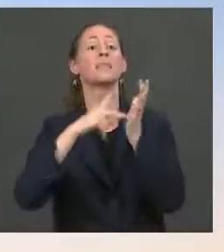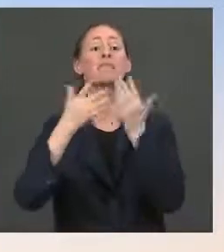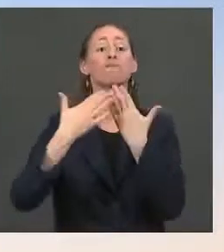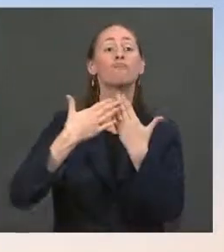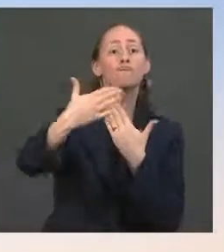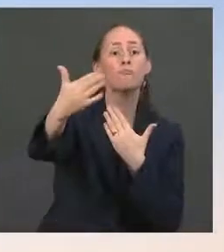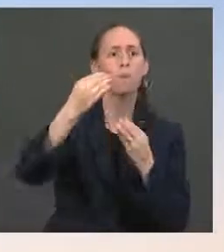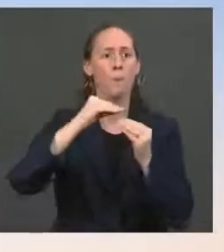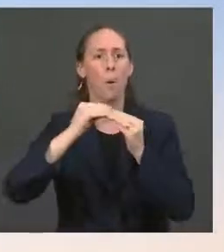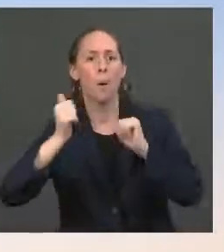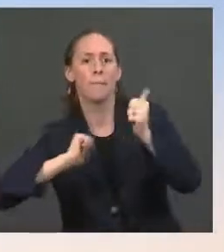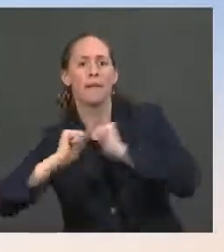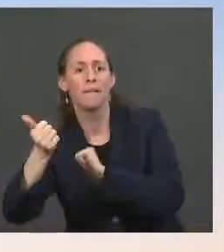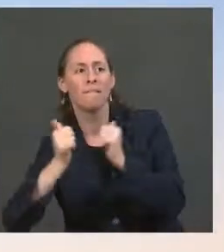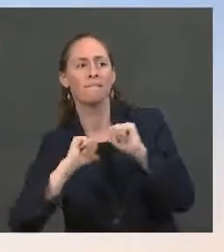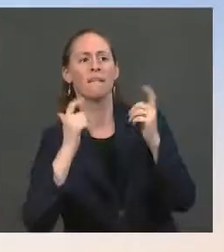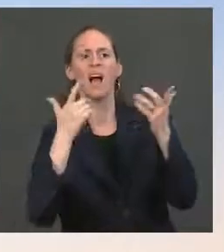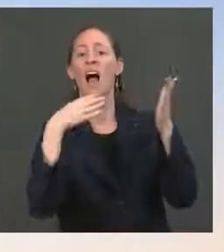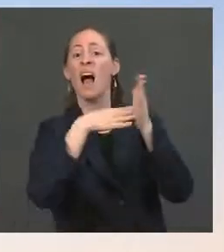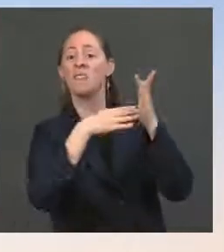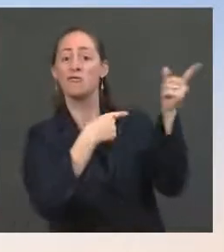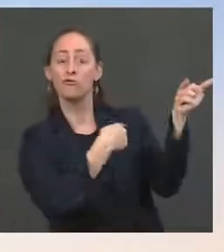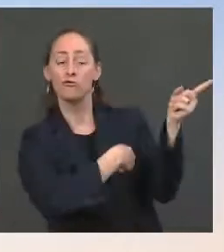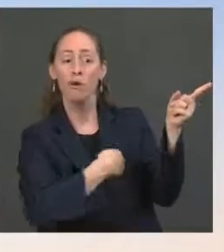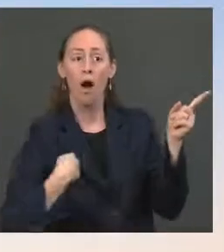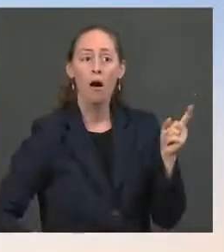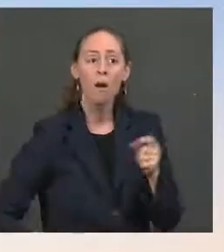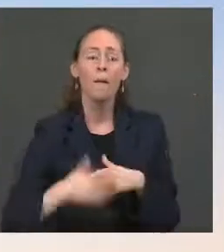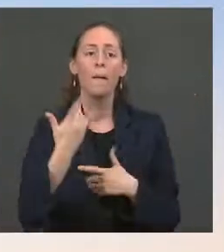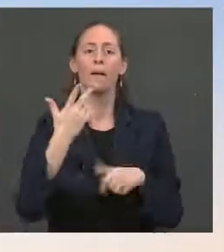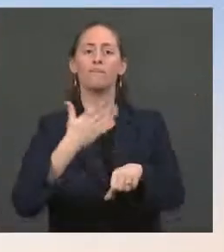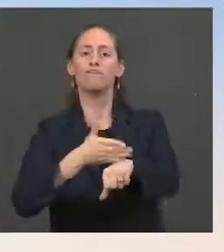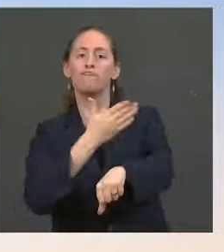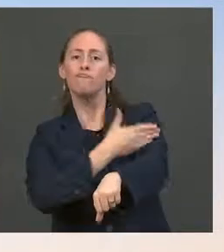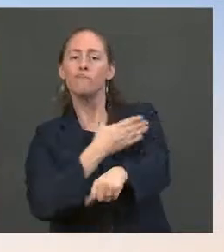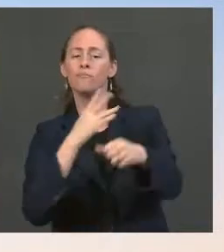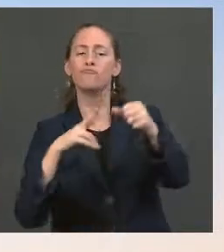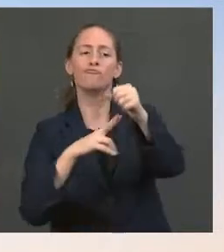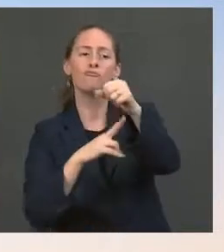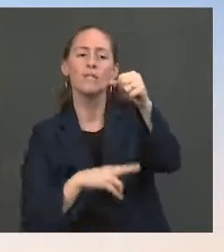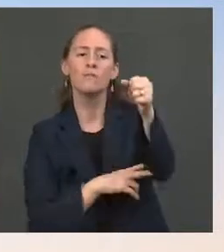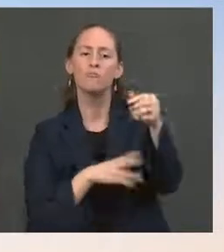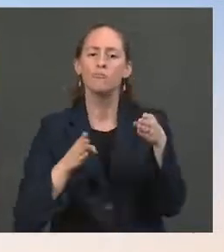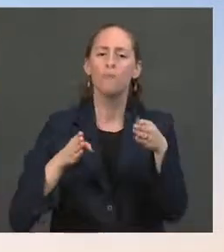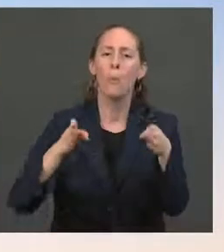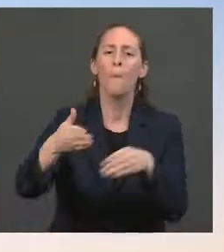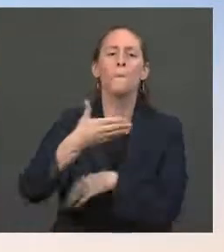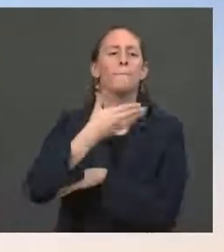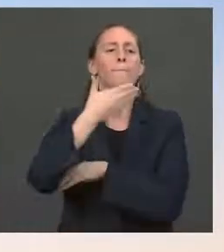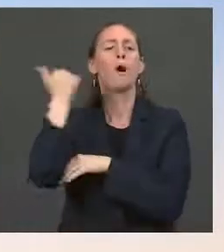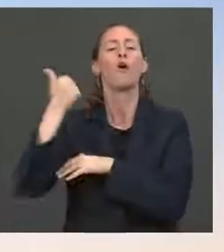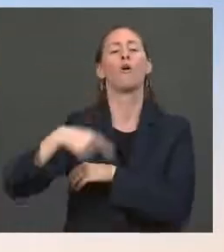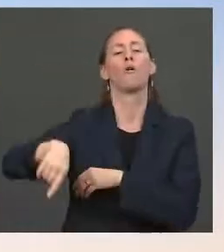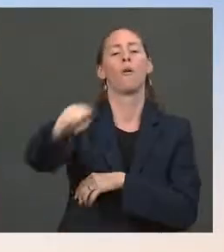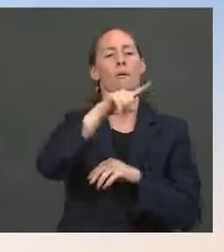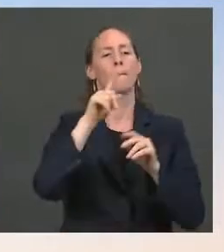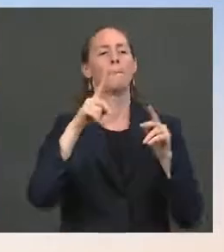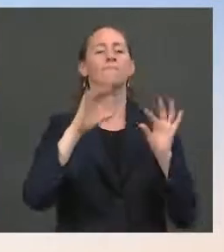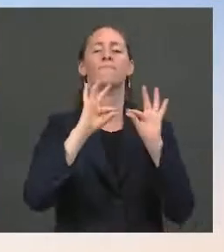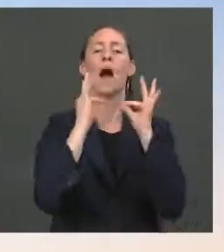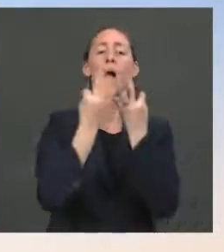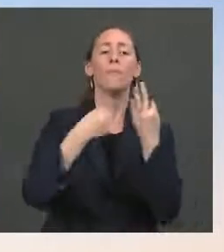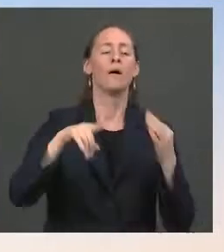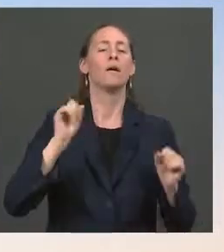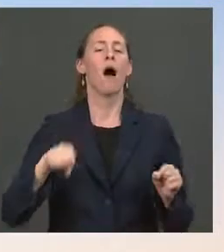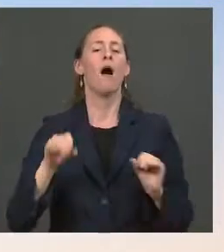China, rebuild our roads, rails, and bridges, give the American people more breathing room. And we know that fundamentally we need